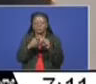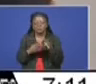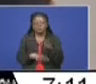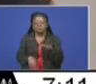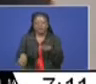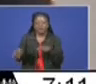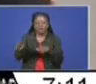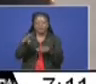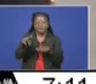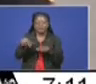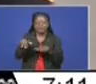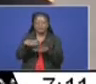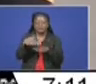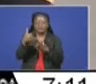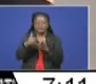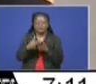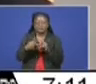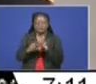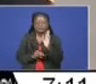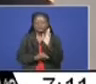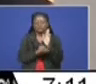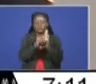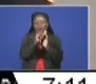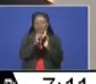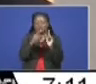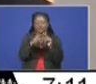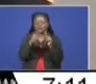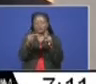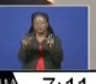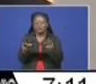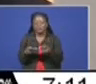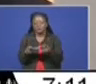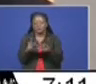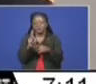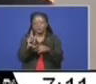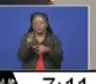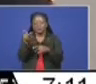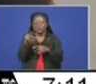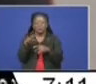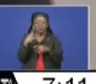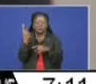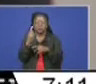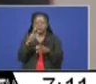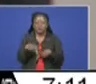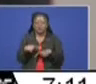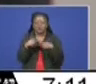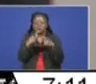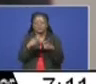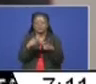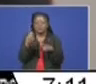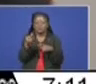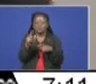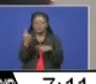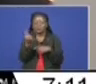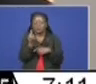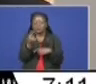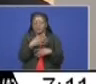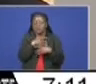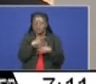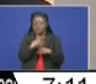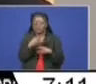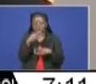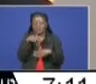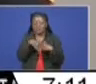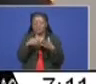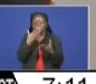it, to mature to a point where his only contribution, his only interest was in the well-being of